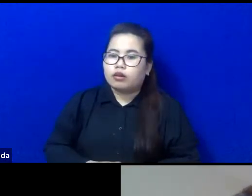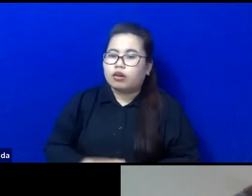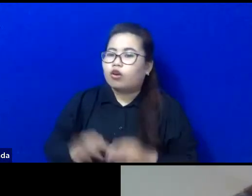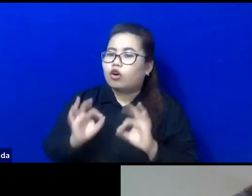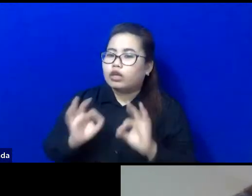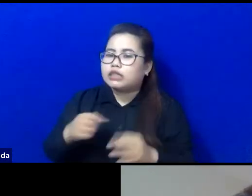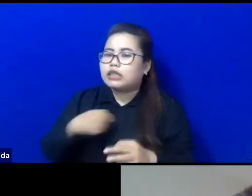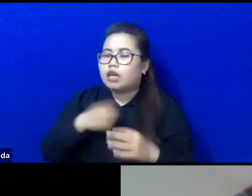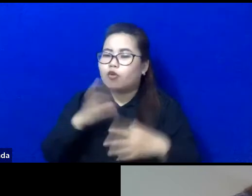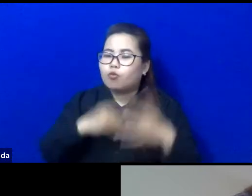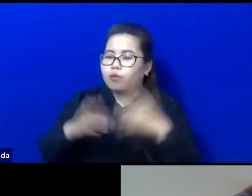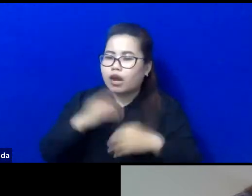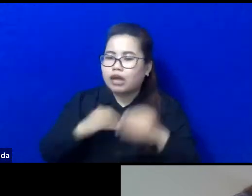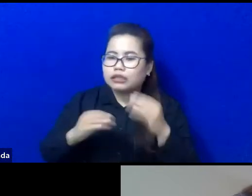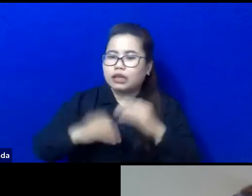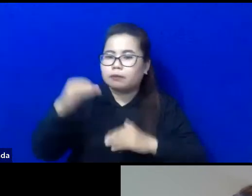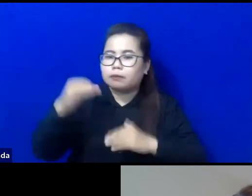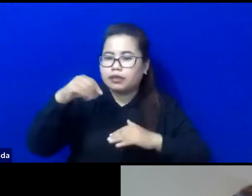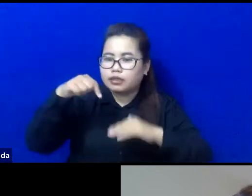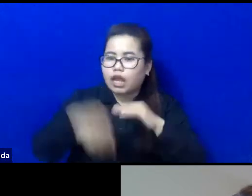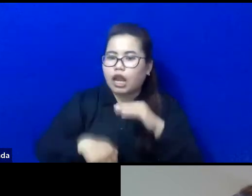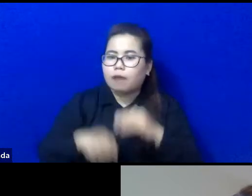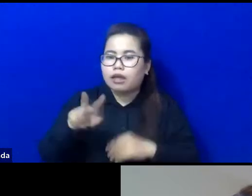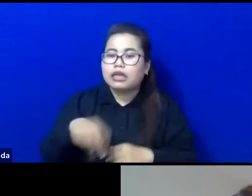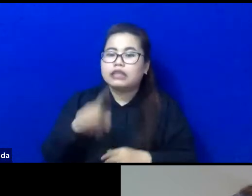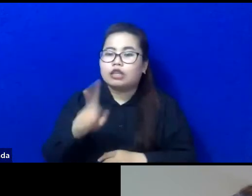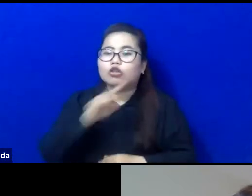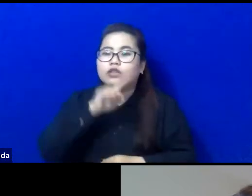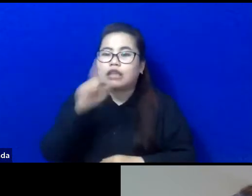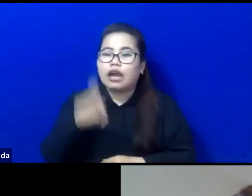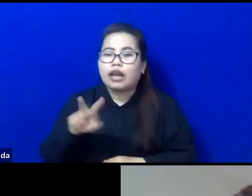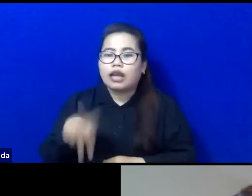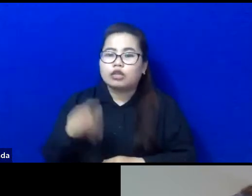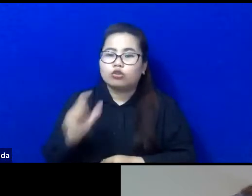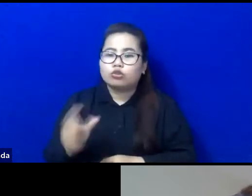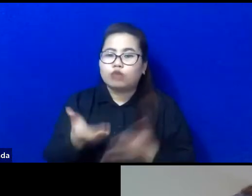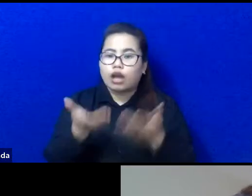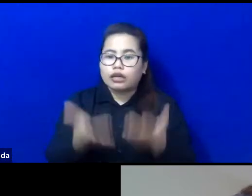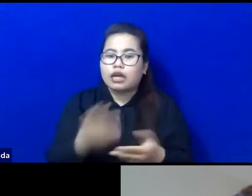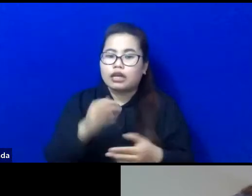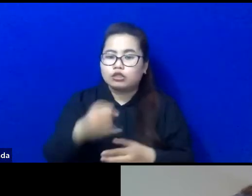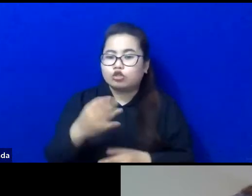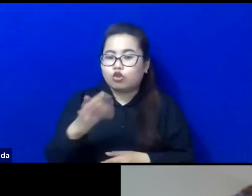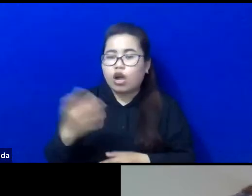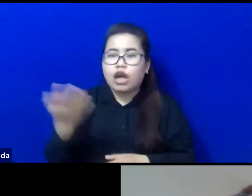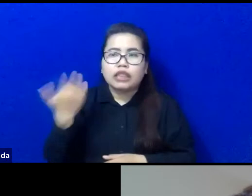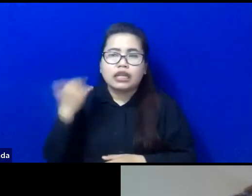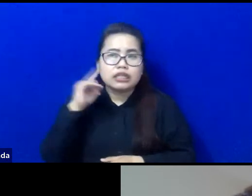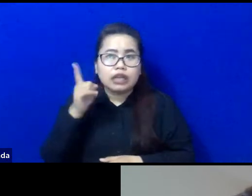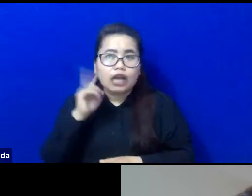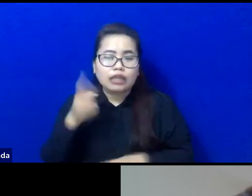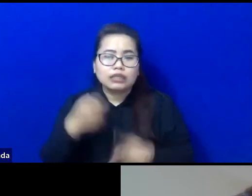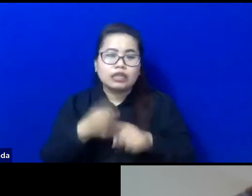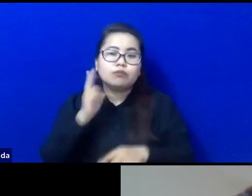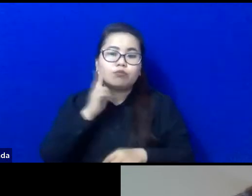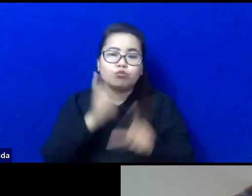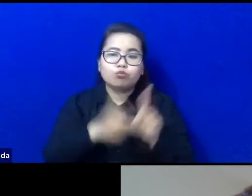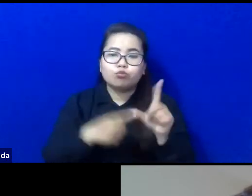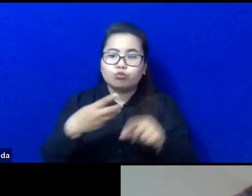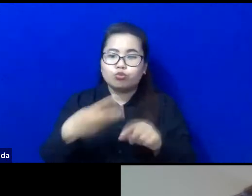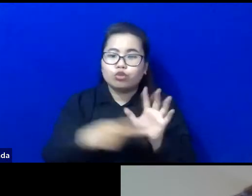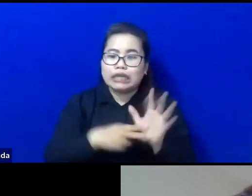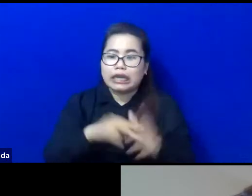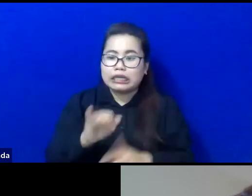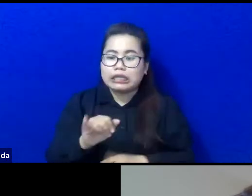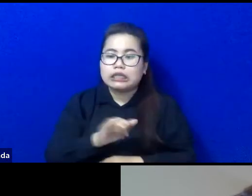probably one more question for you, Joe. We heard from Ibu Yeni and also Ibu Mamnuah and also Hans'